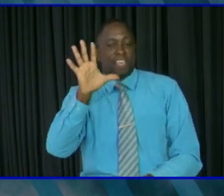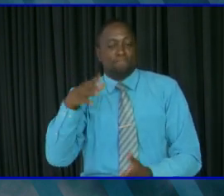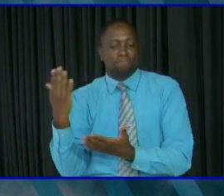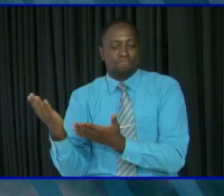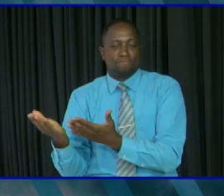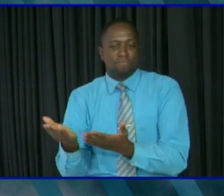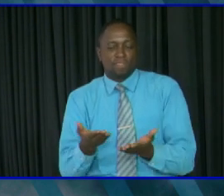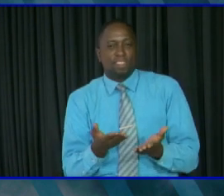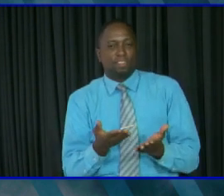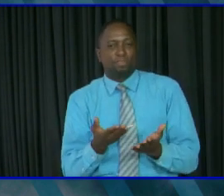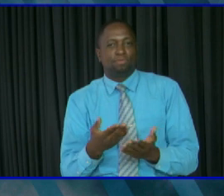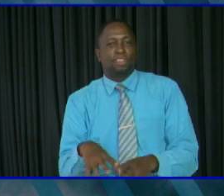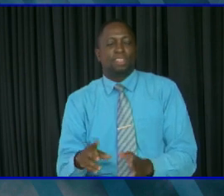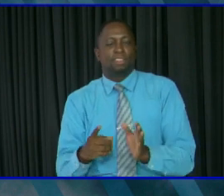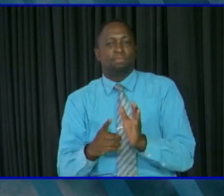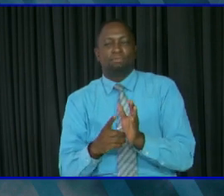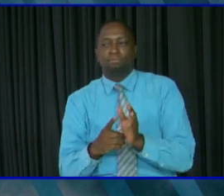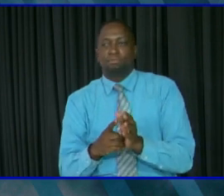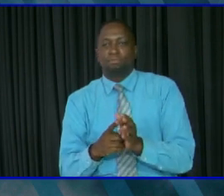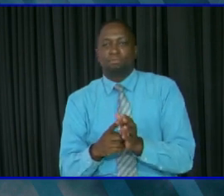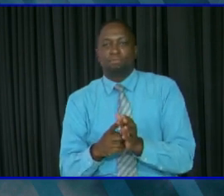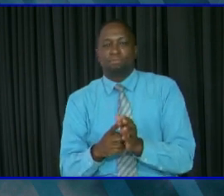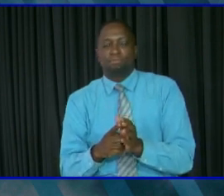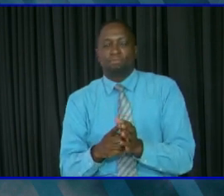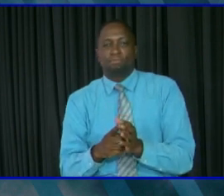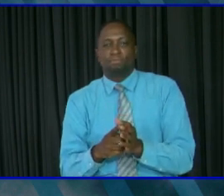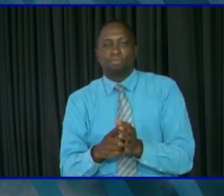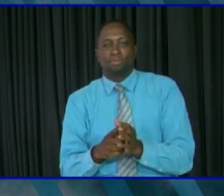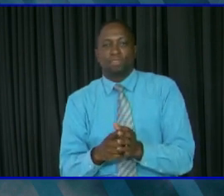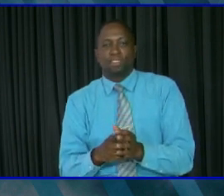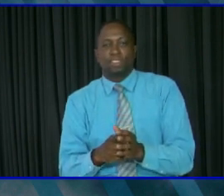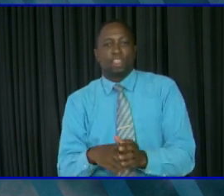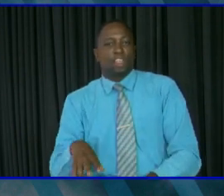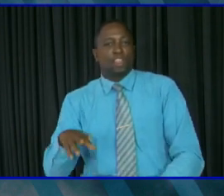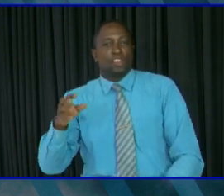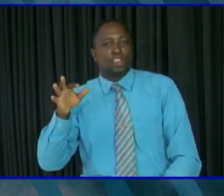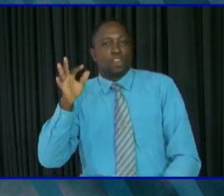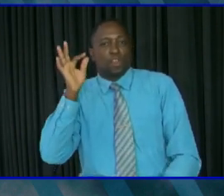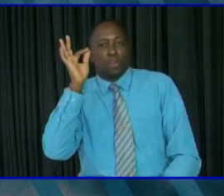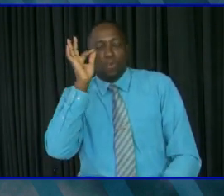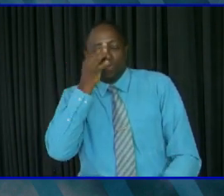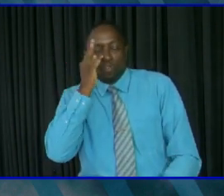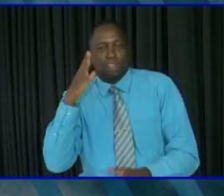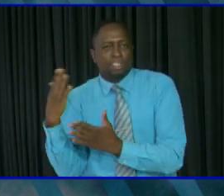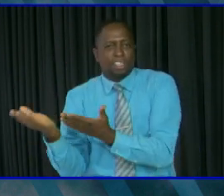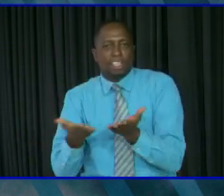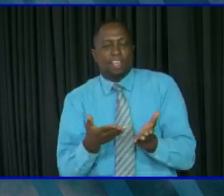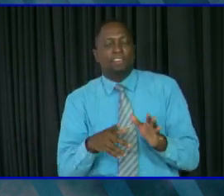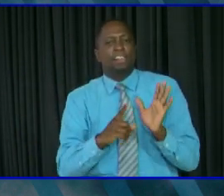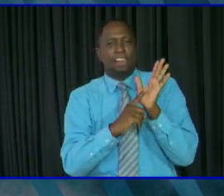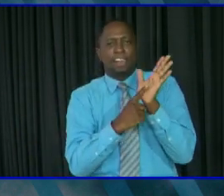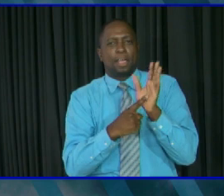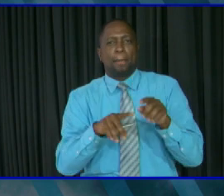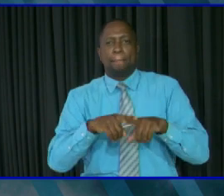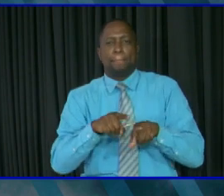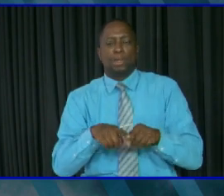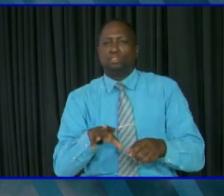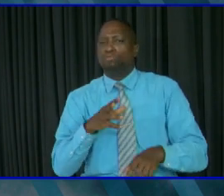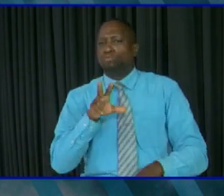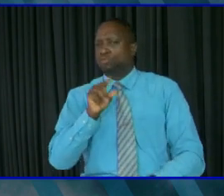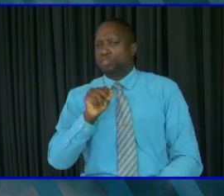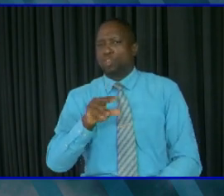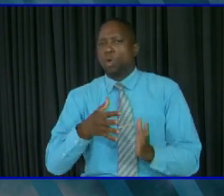them." They that were foolish took their lamps, and took no oil with them. "But the wise took oil in